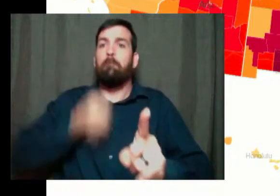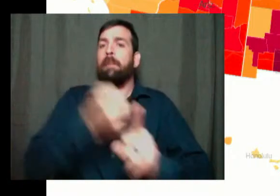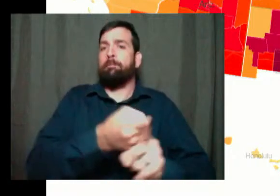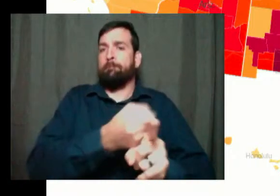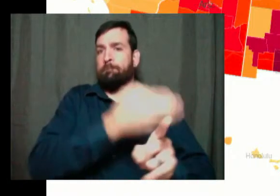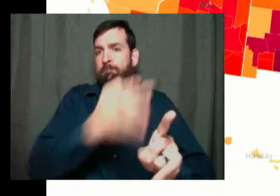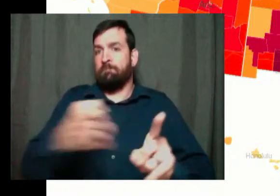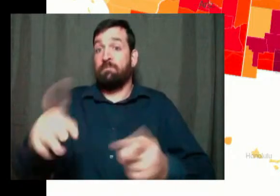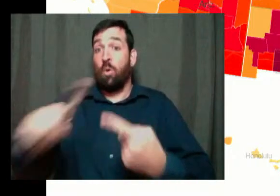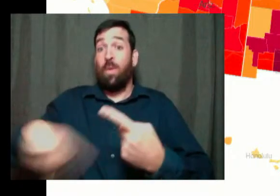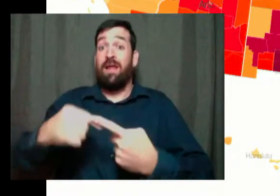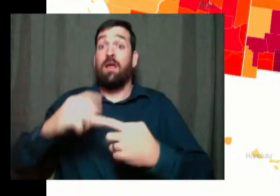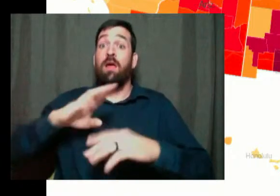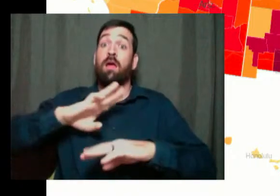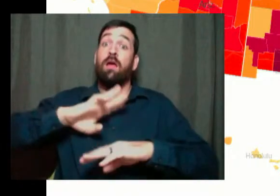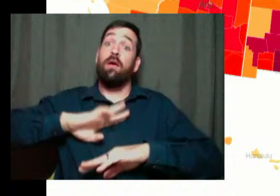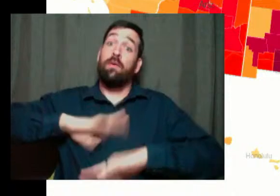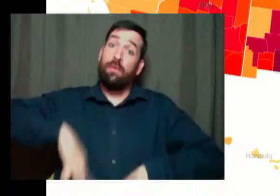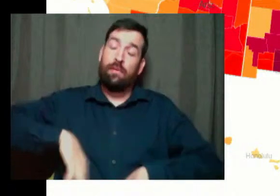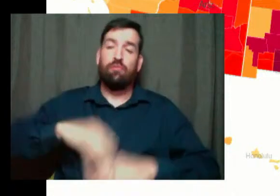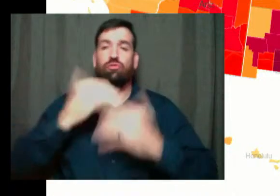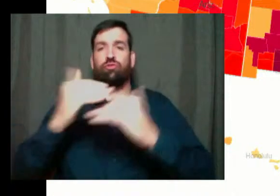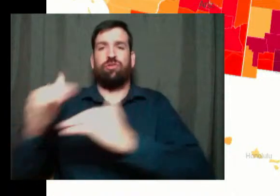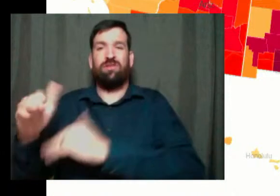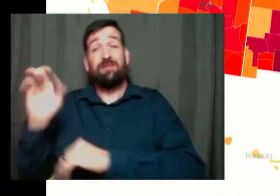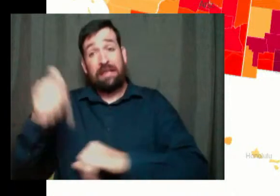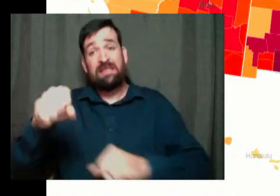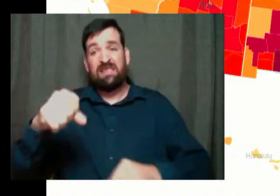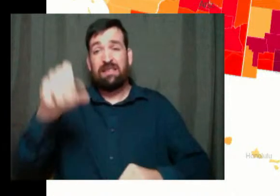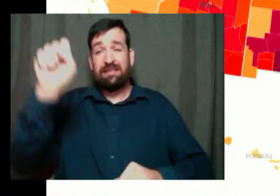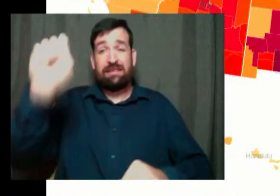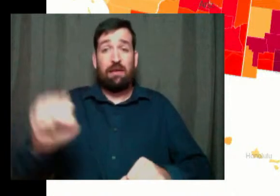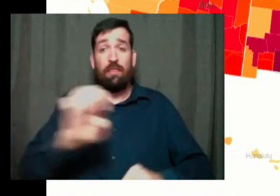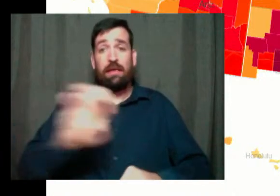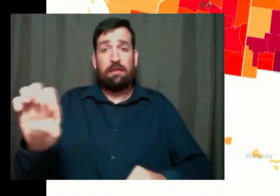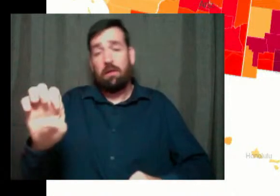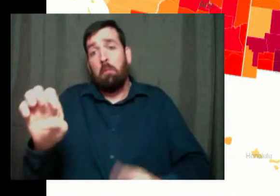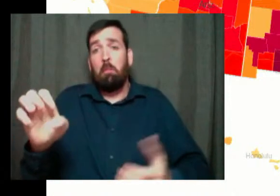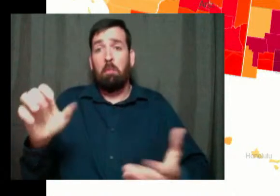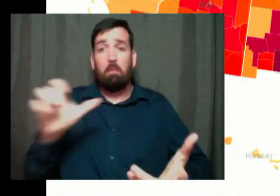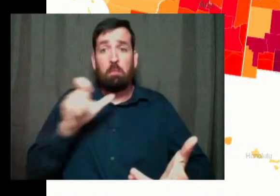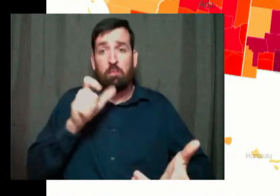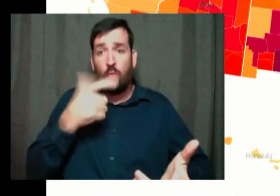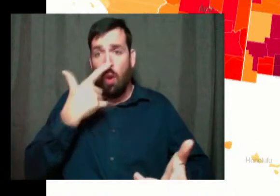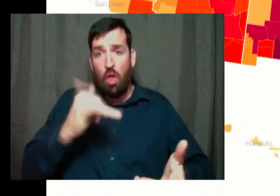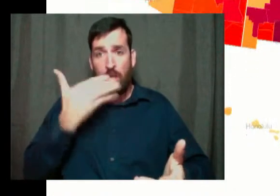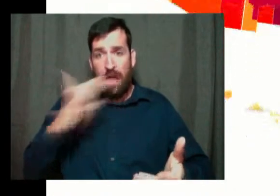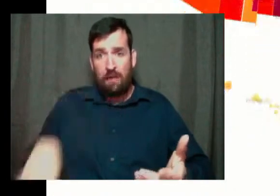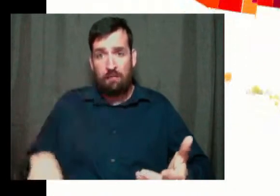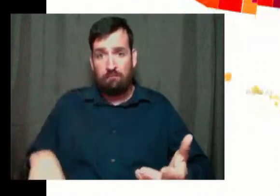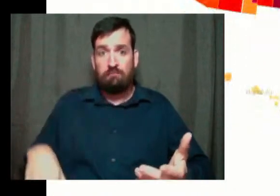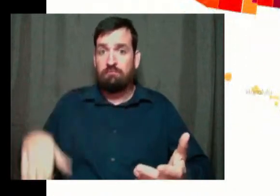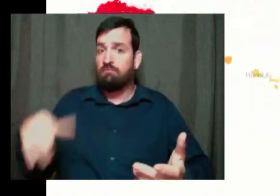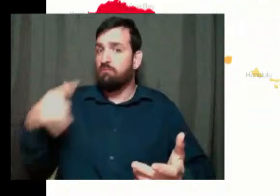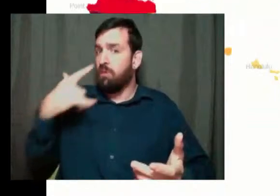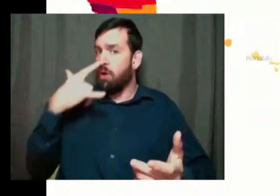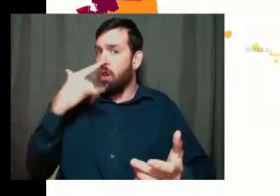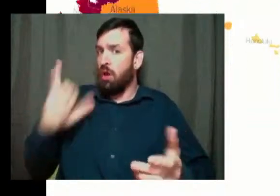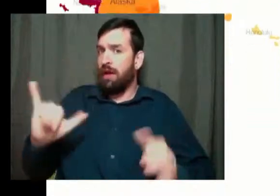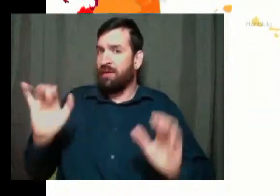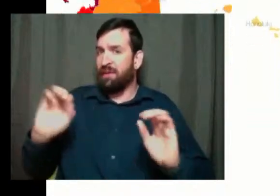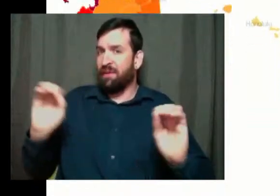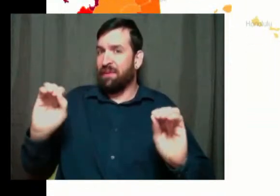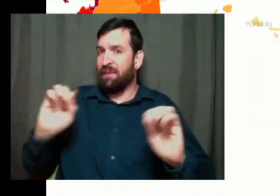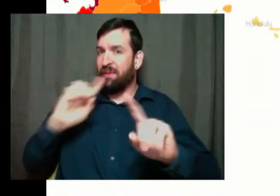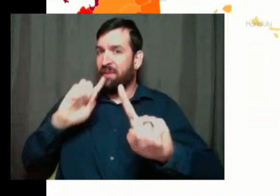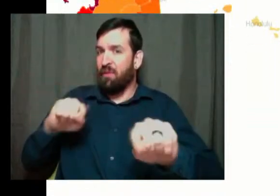public restrictions. So you're right. The whole Southeast doesn't look so severe, no, It does doesn't Florida. Look like to me there's any reporting there as it's all Yeah. just